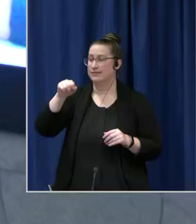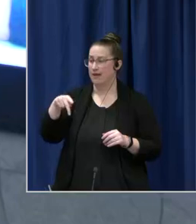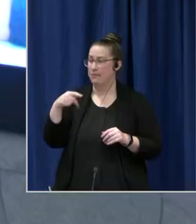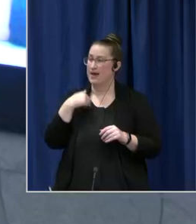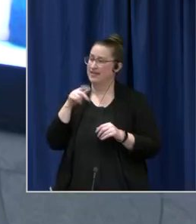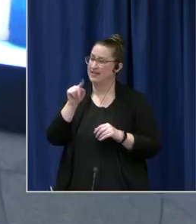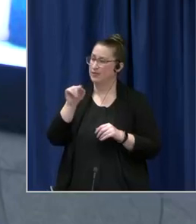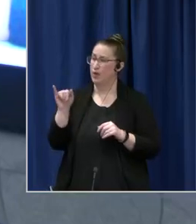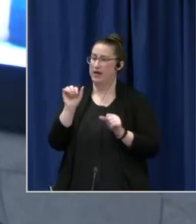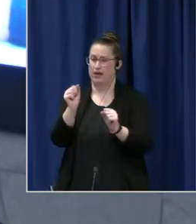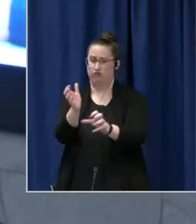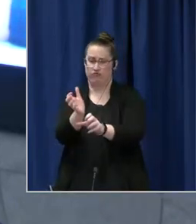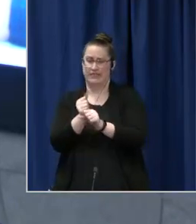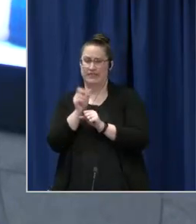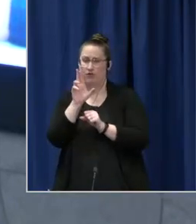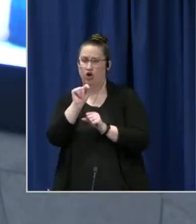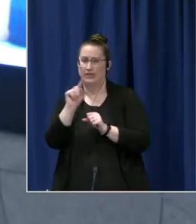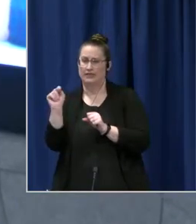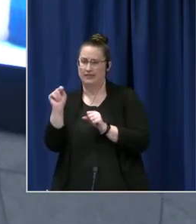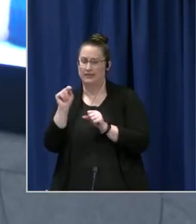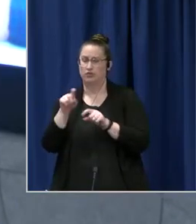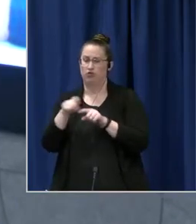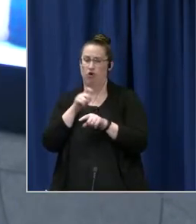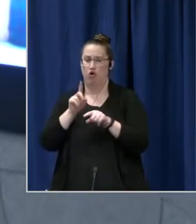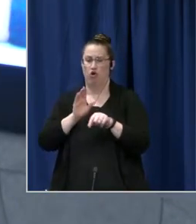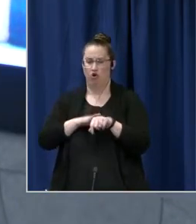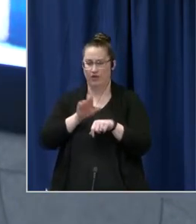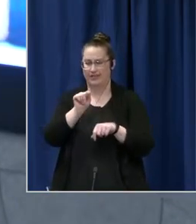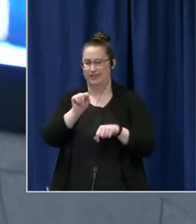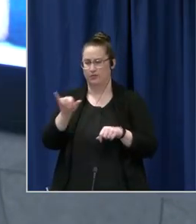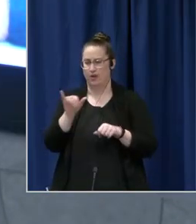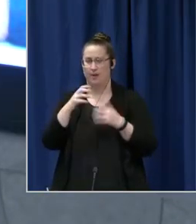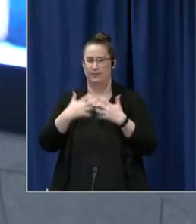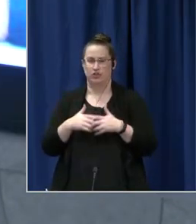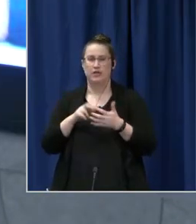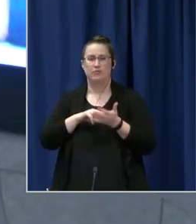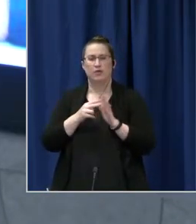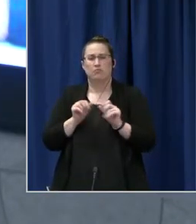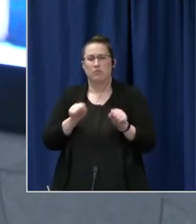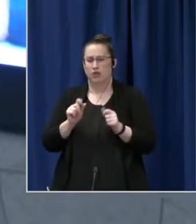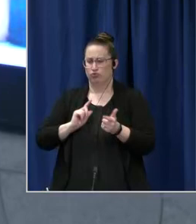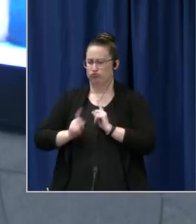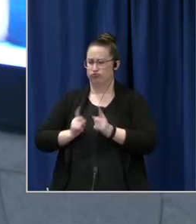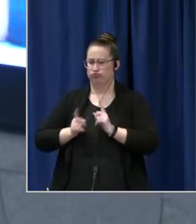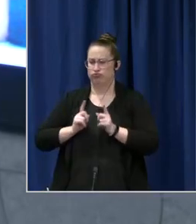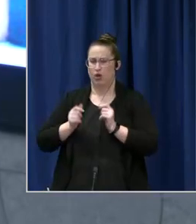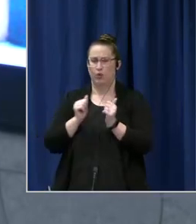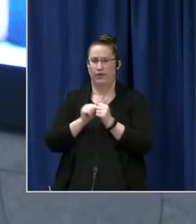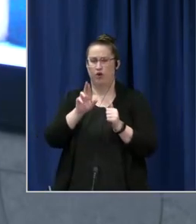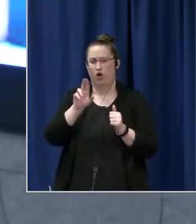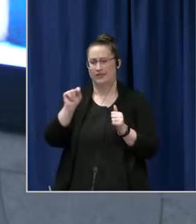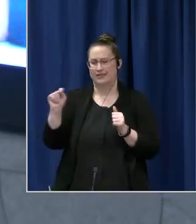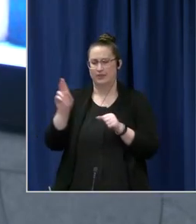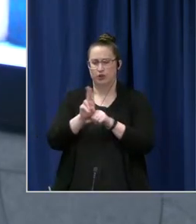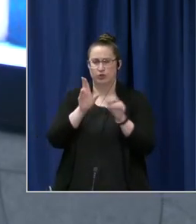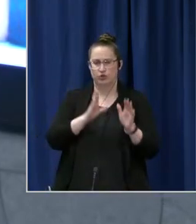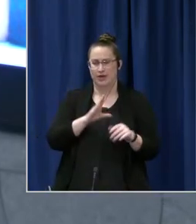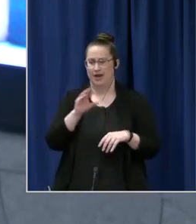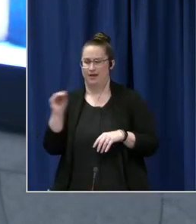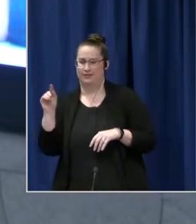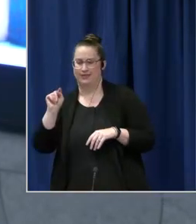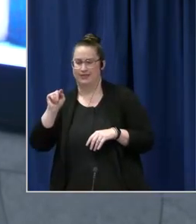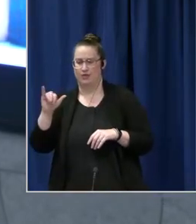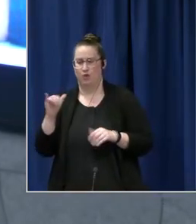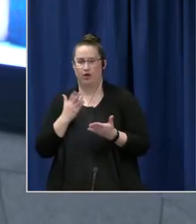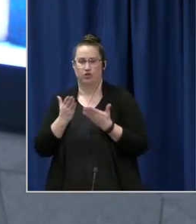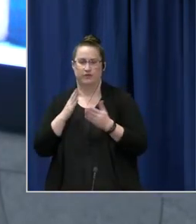can receive RTT calls on the TTY machine, then it's possible to have a conversation between the RTT user and the TTY